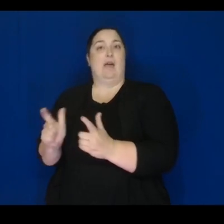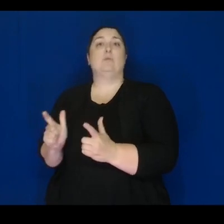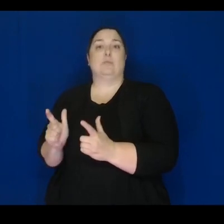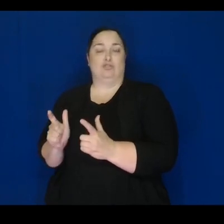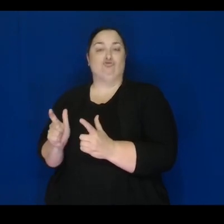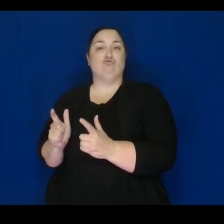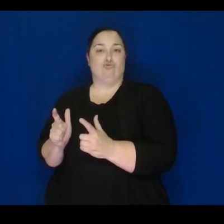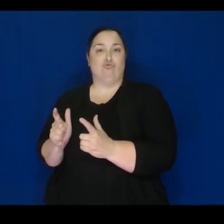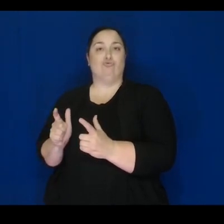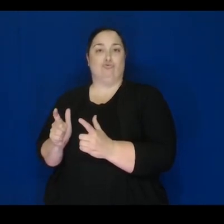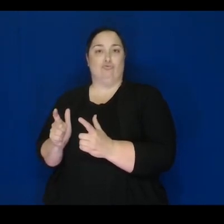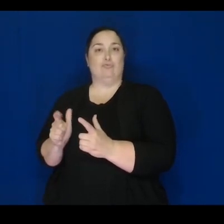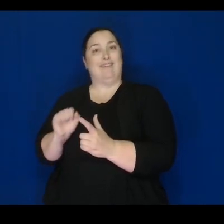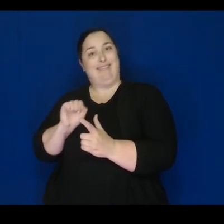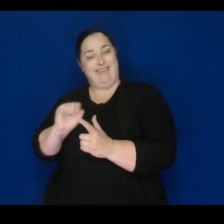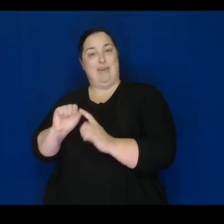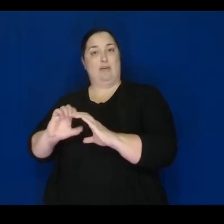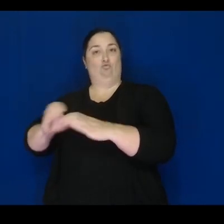group is, and